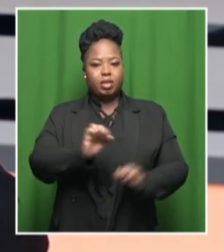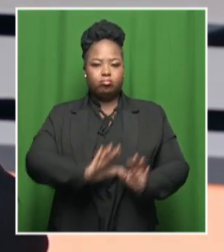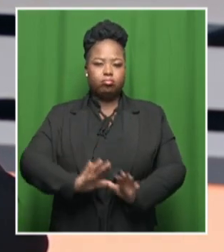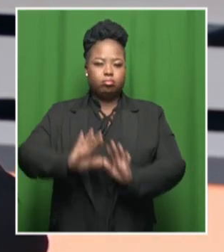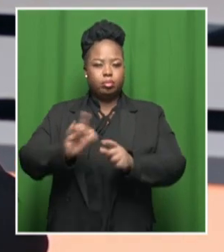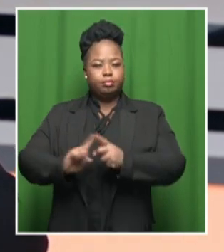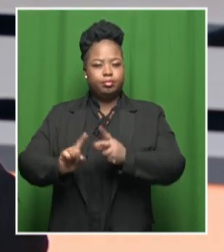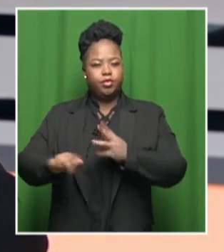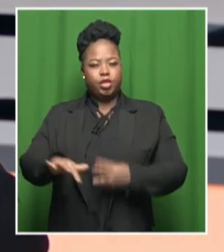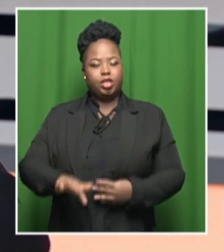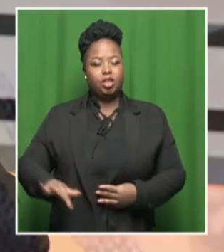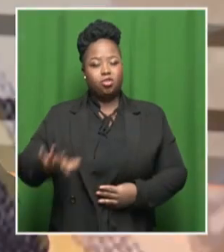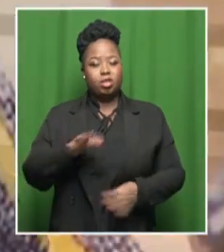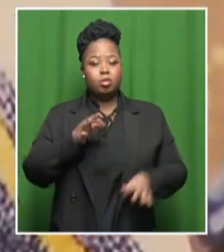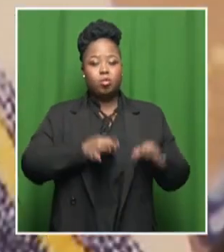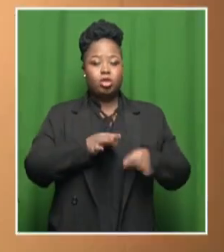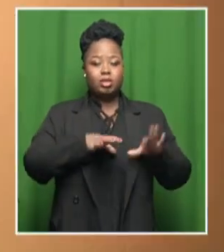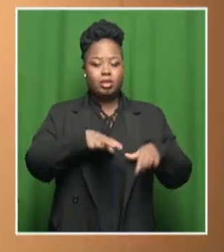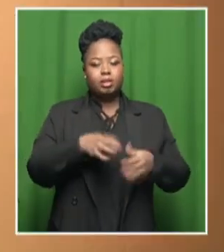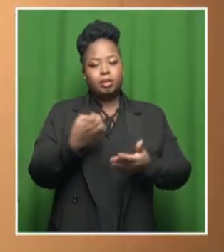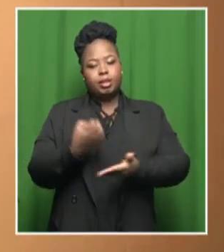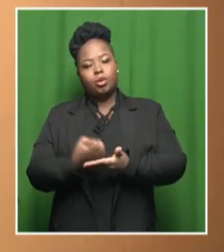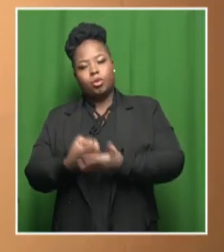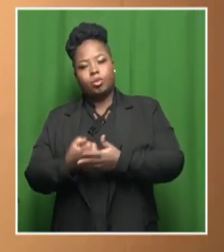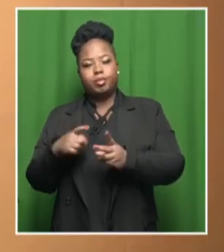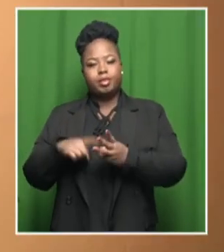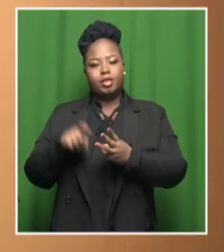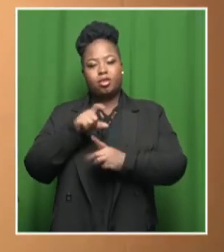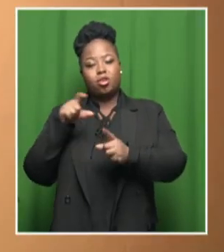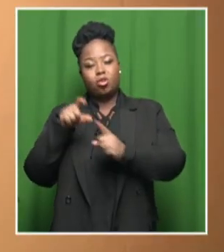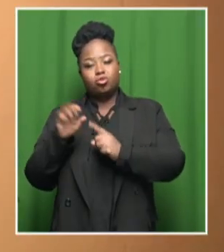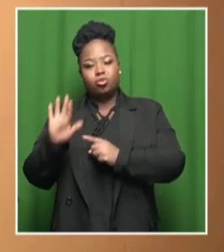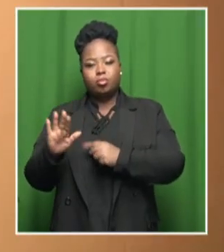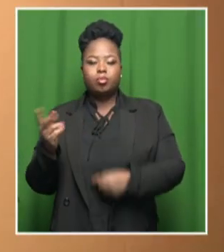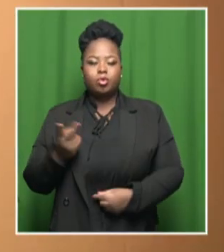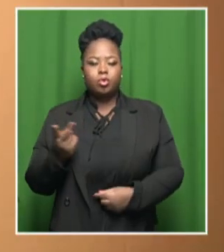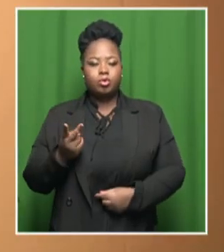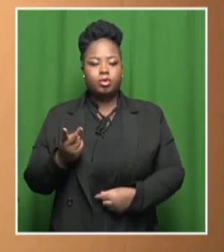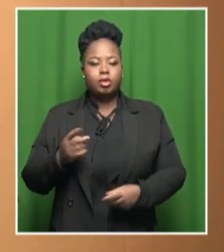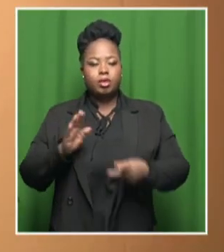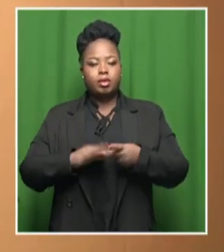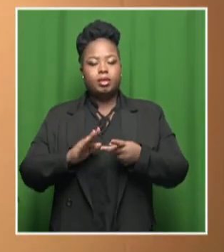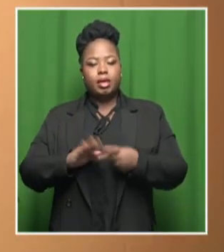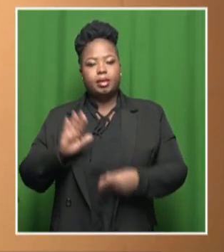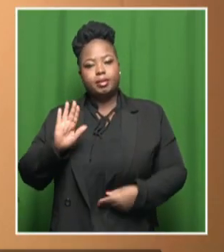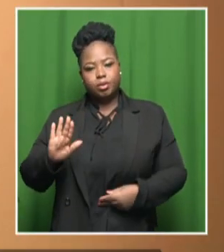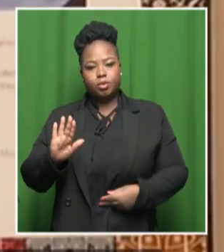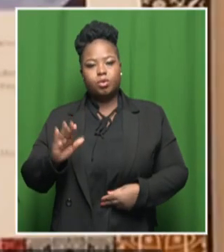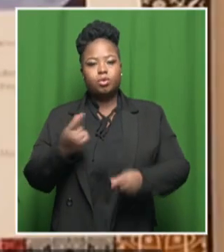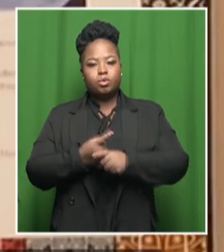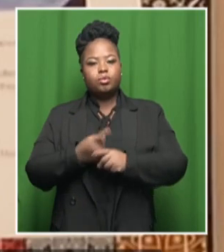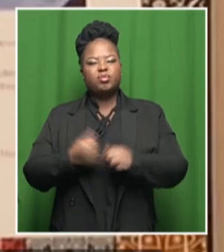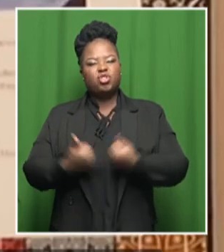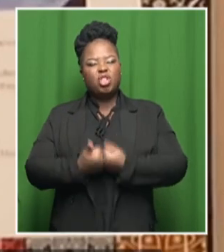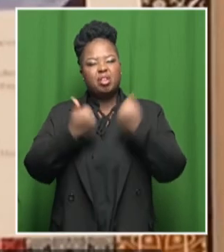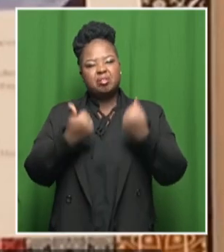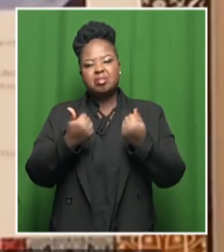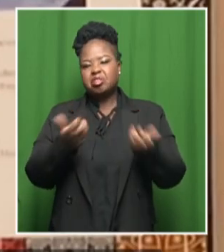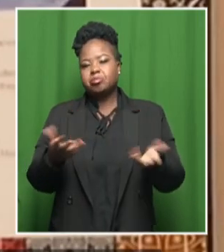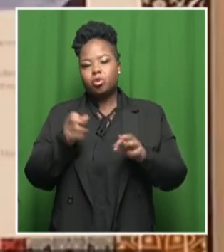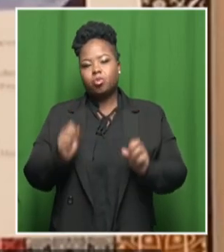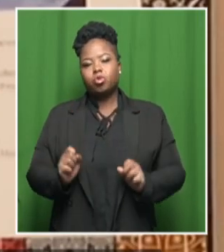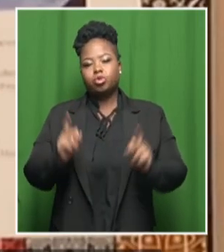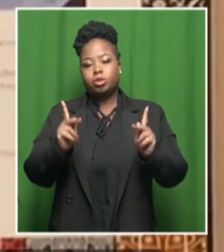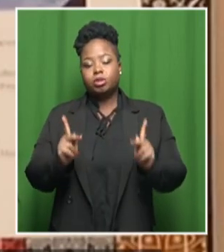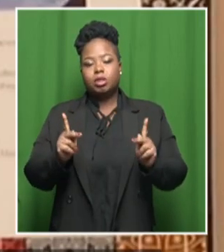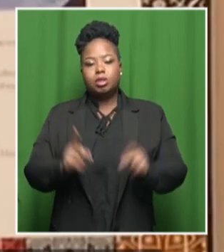various areas such as politics, economy and culture. It also serves as a platform to discuss current challenges and opportunities